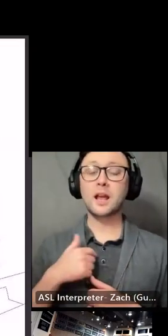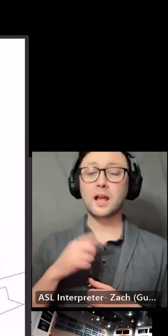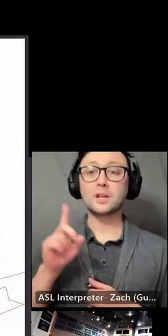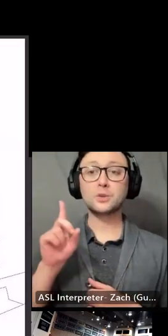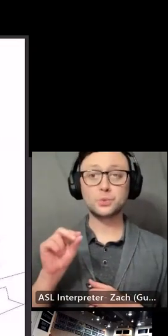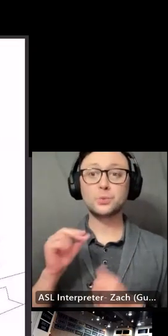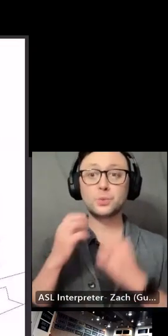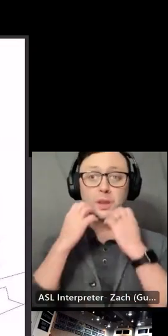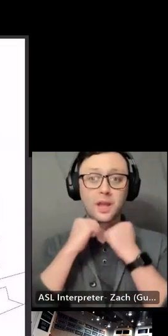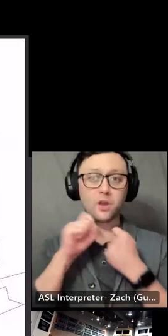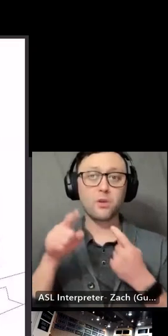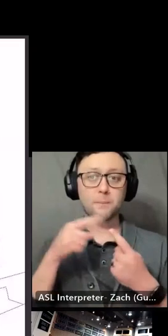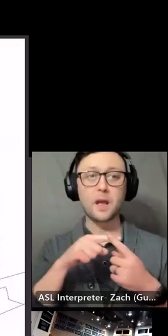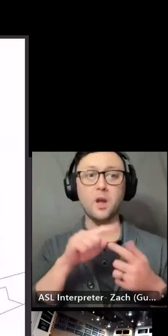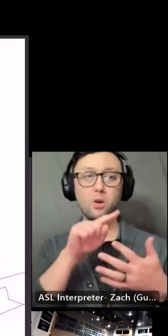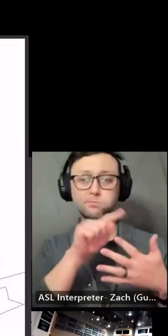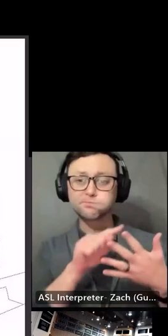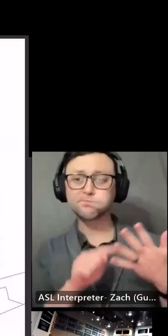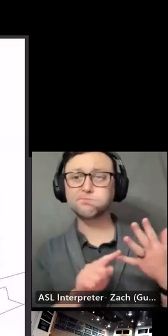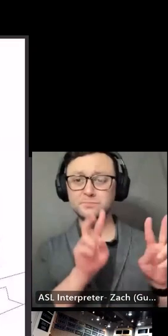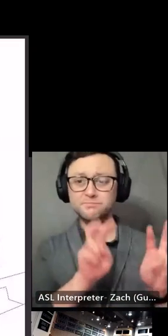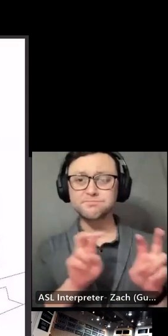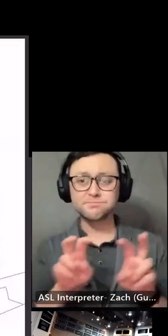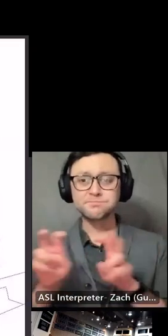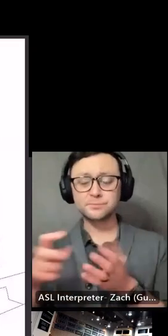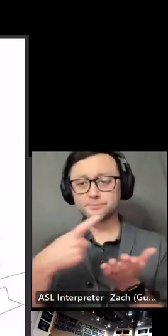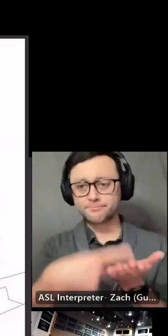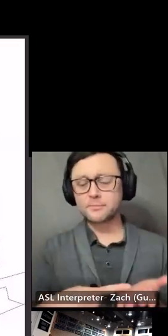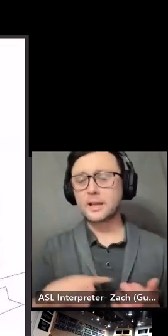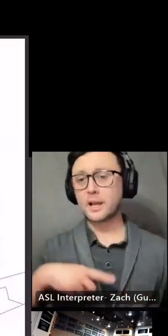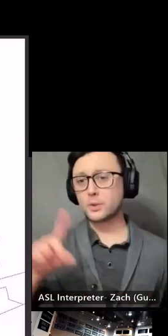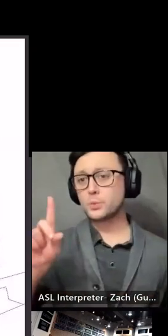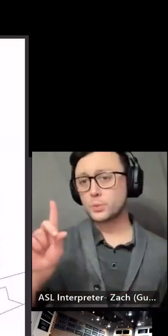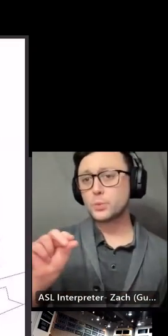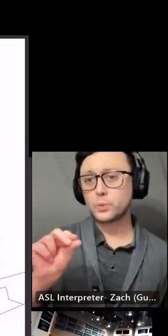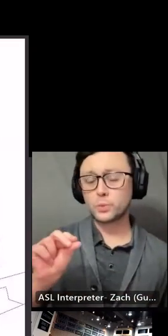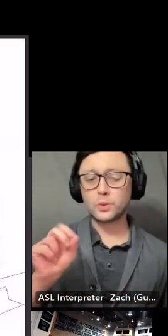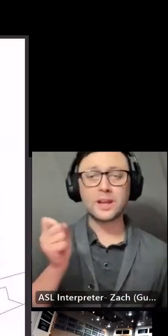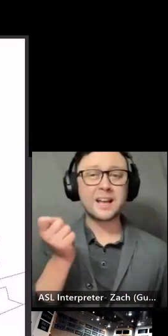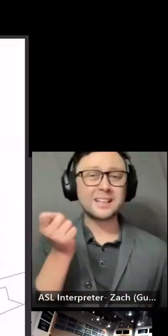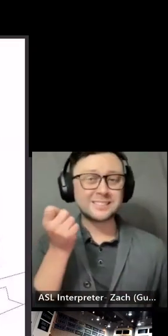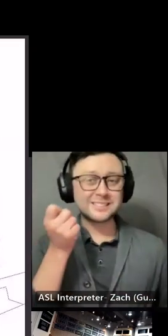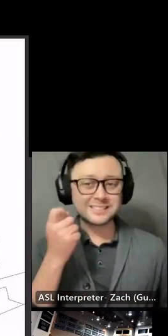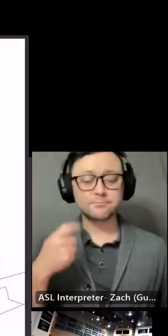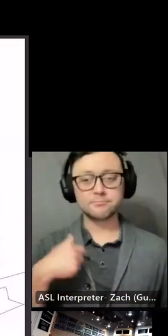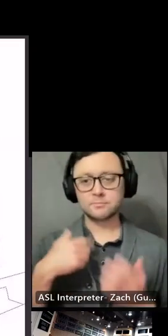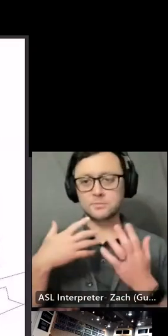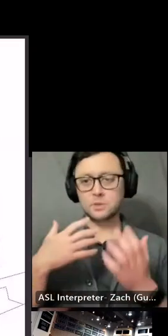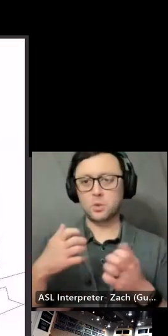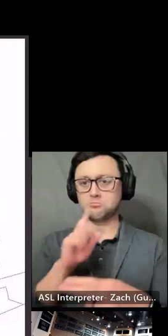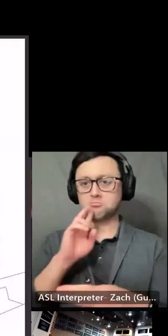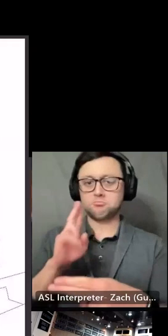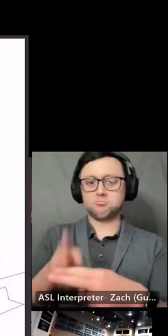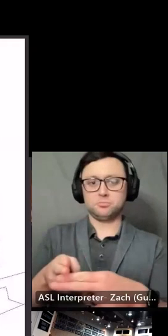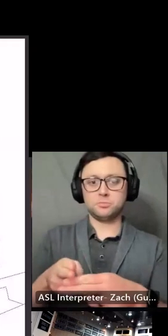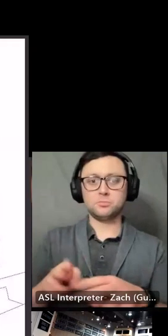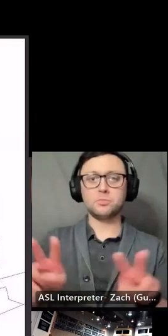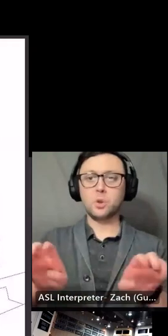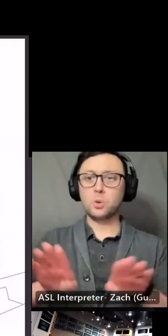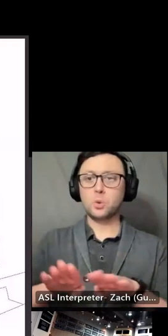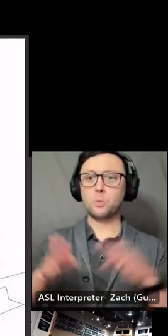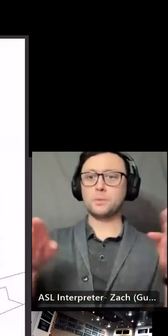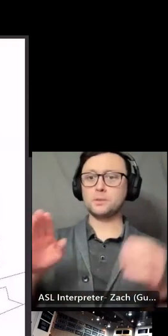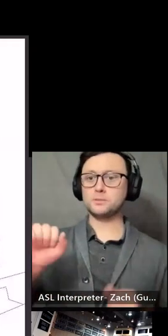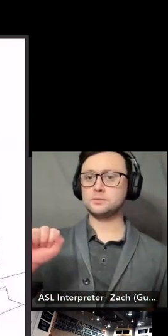of these issues that were mentioned tonight, I just want to highlight open space.